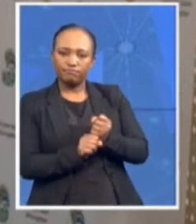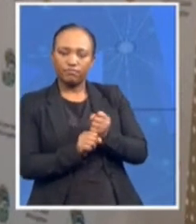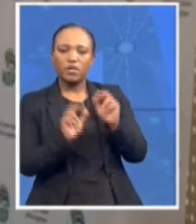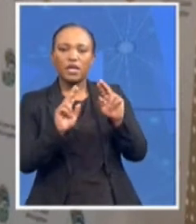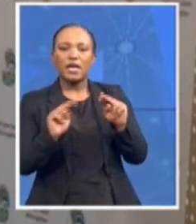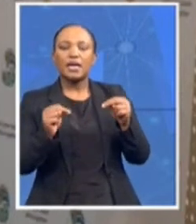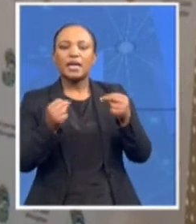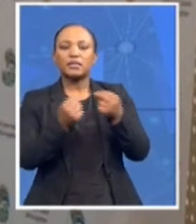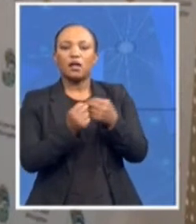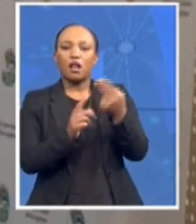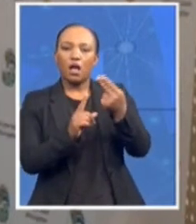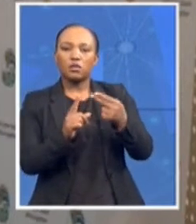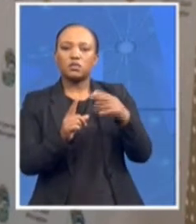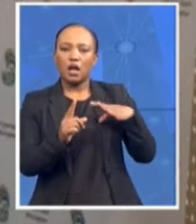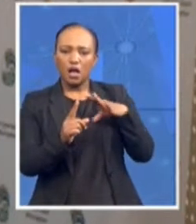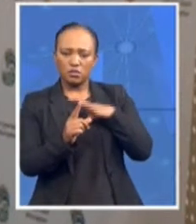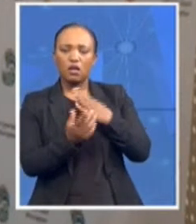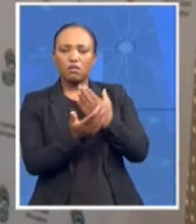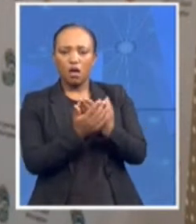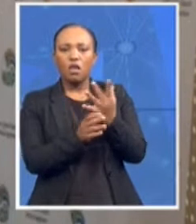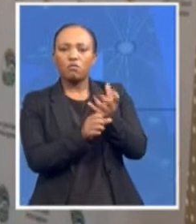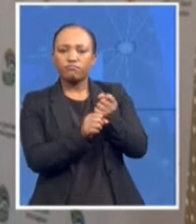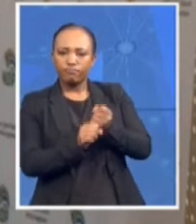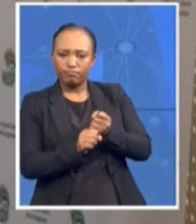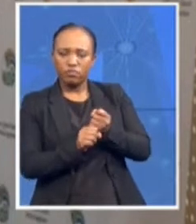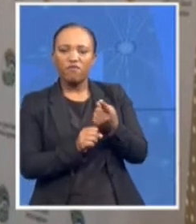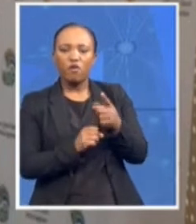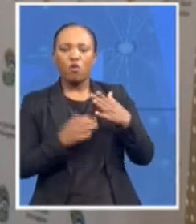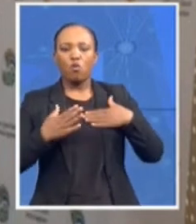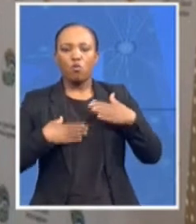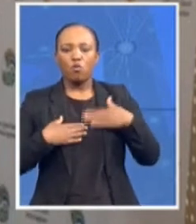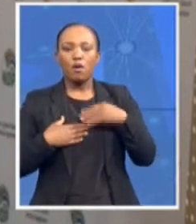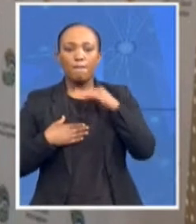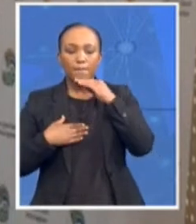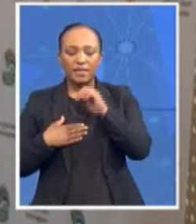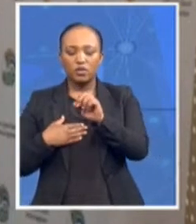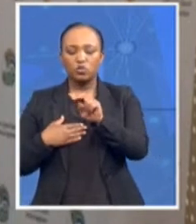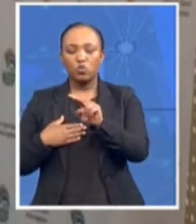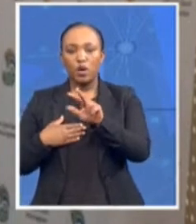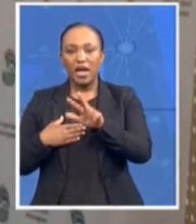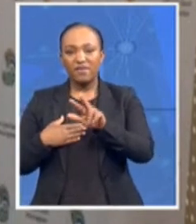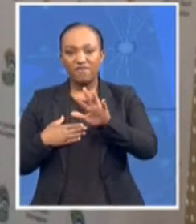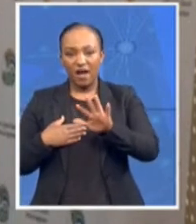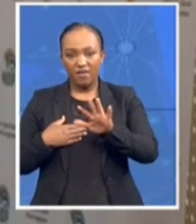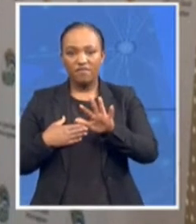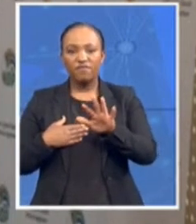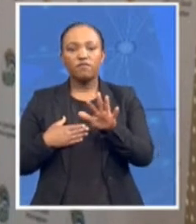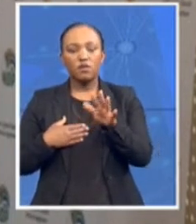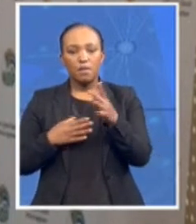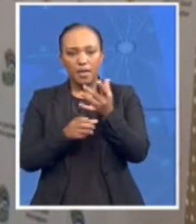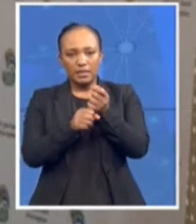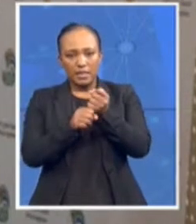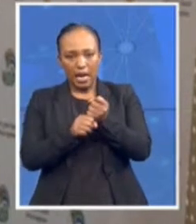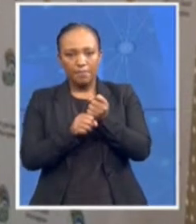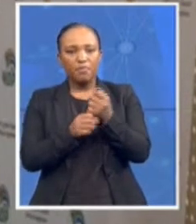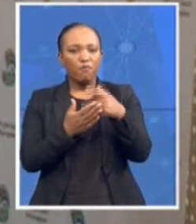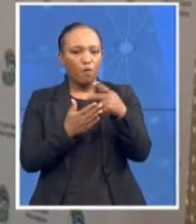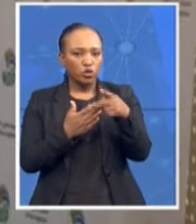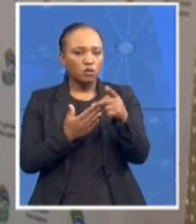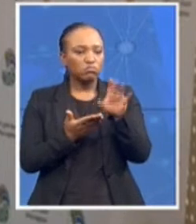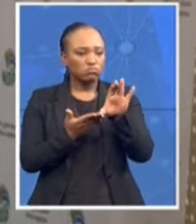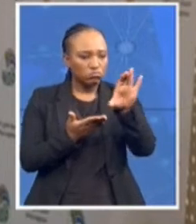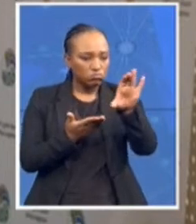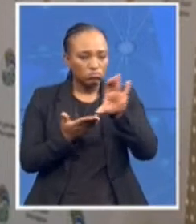then left 285 million aside to be kept through for project funding. And this project funding